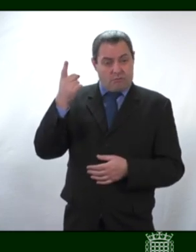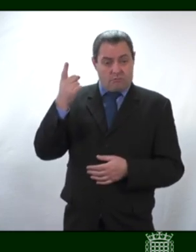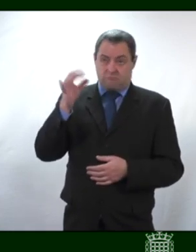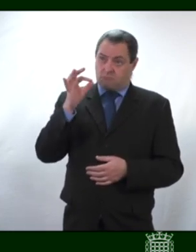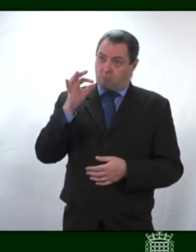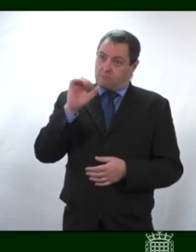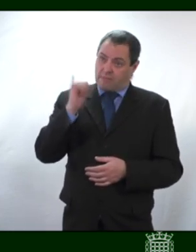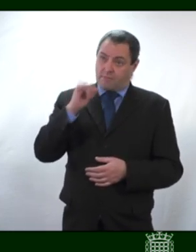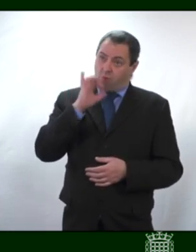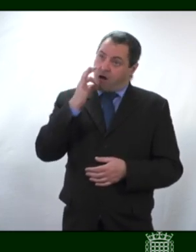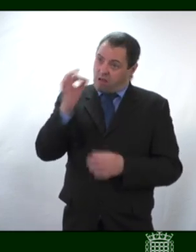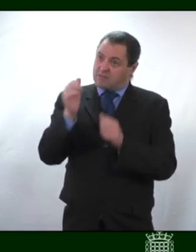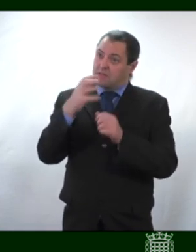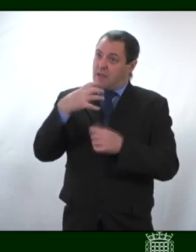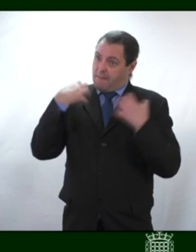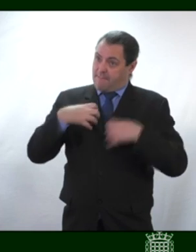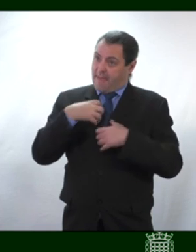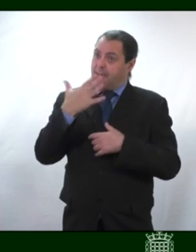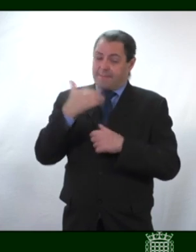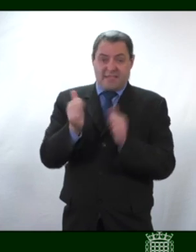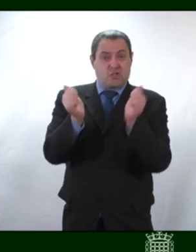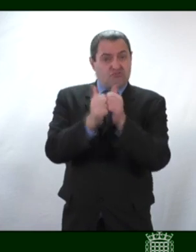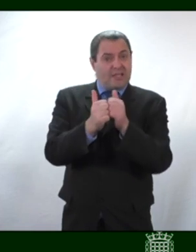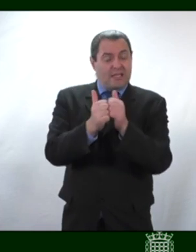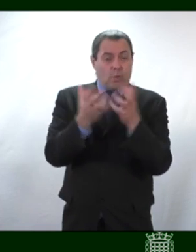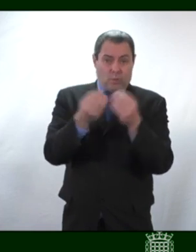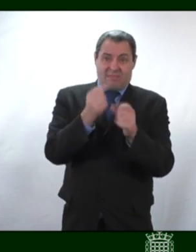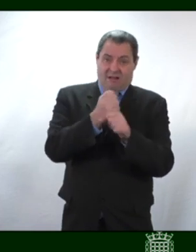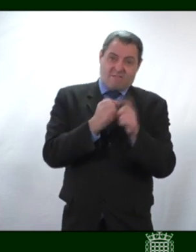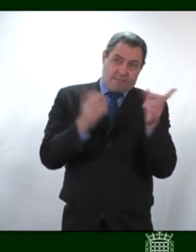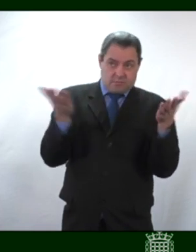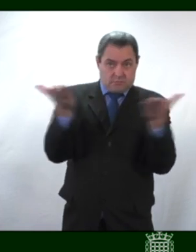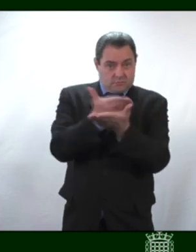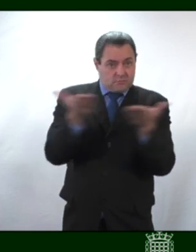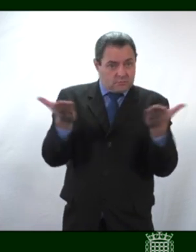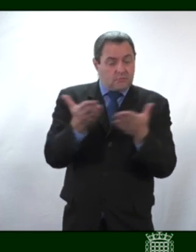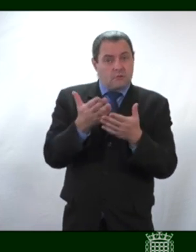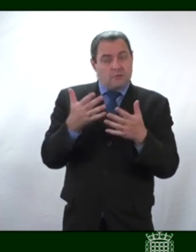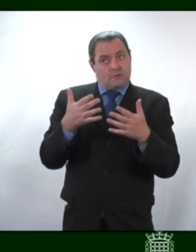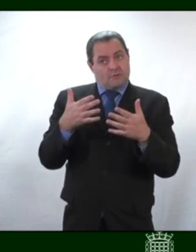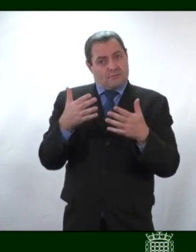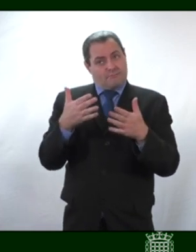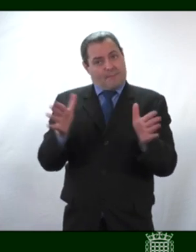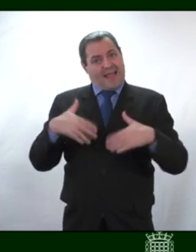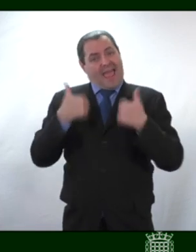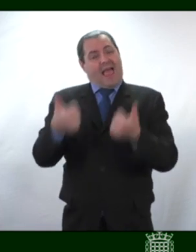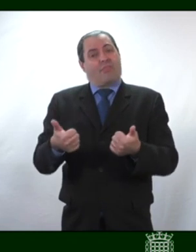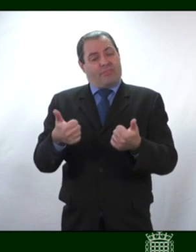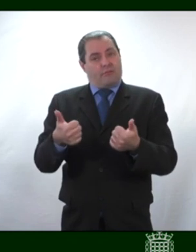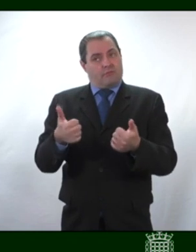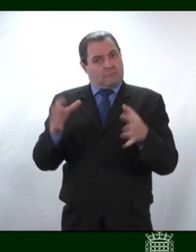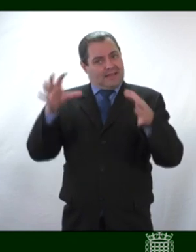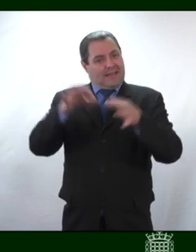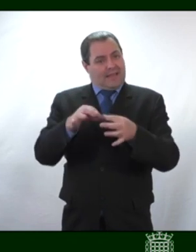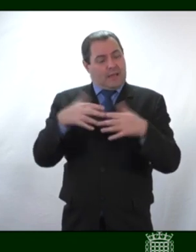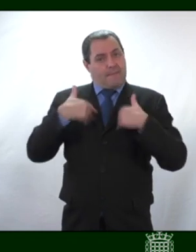actually make an agreement with the government, because public health and public health go together. And if it is a proportionate offer, we haven't